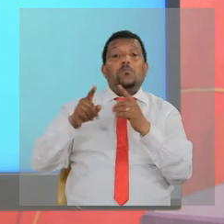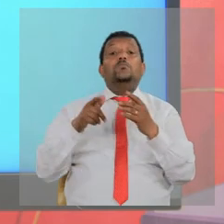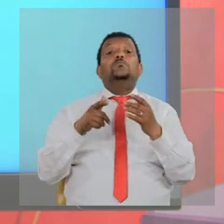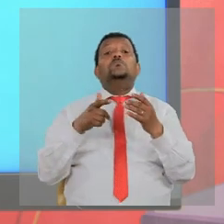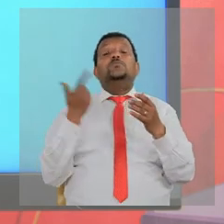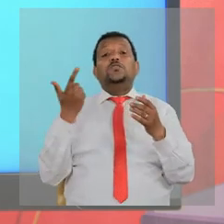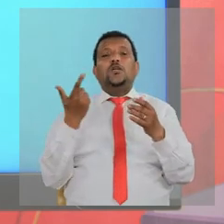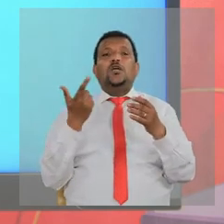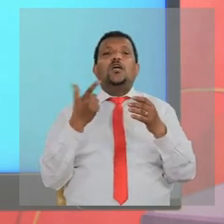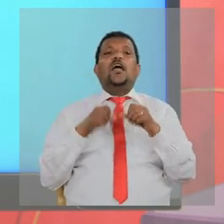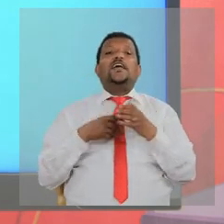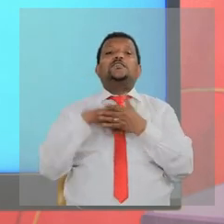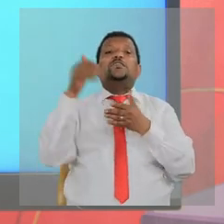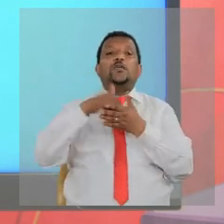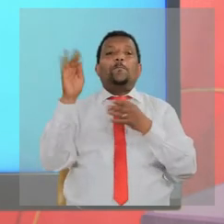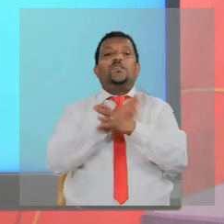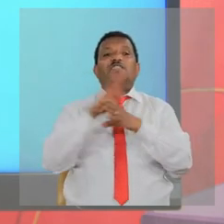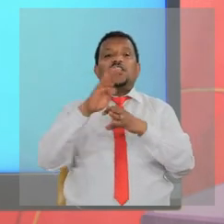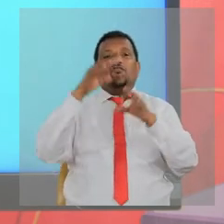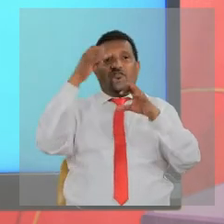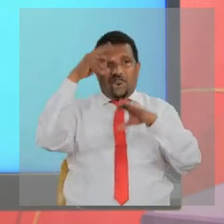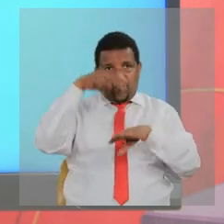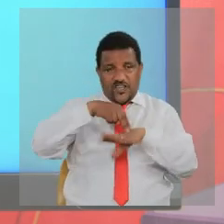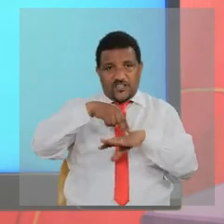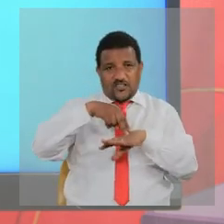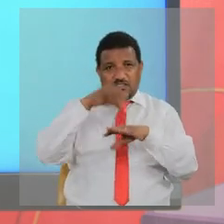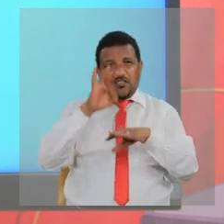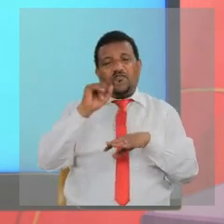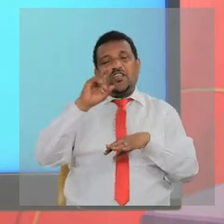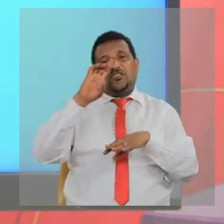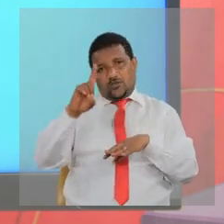as expenditure made on business fixed equipment,